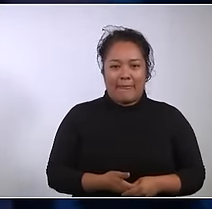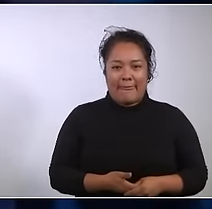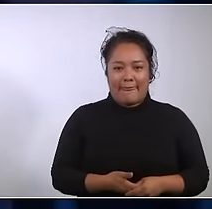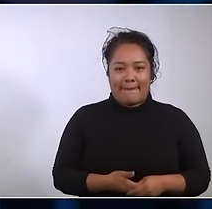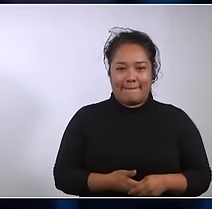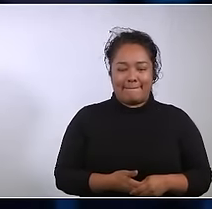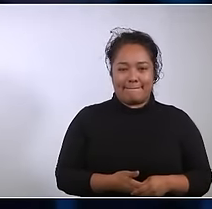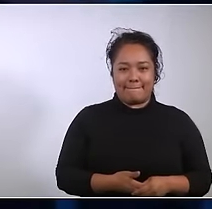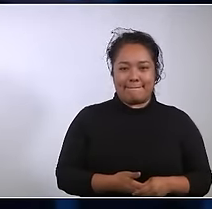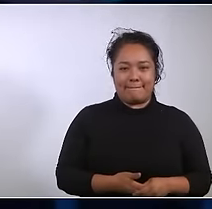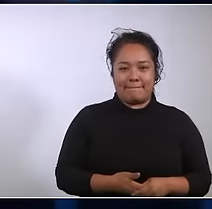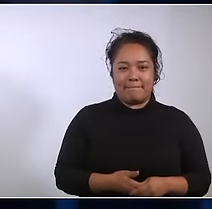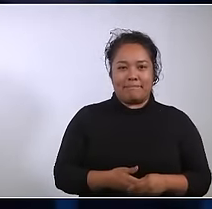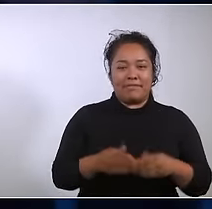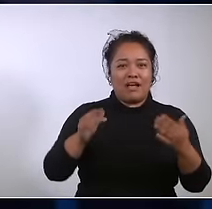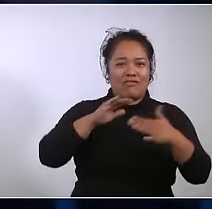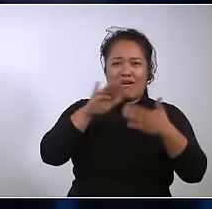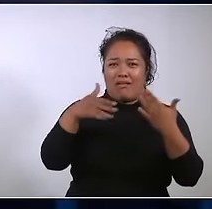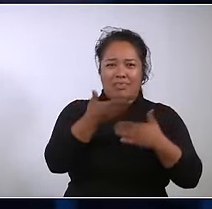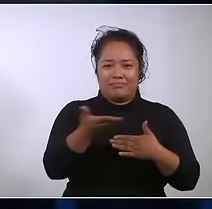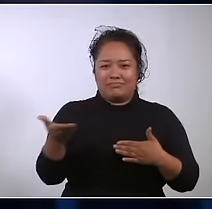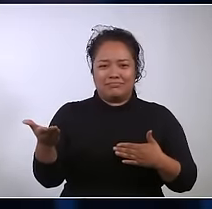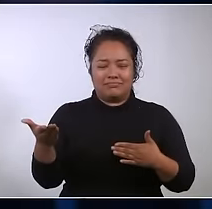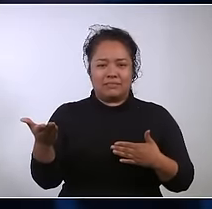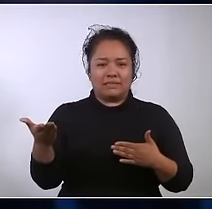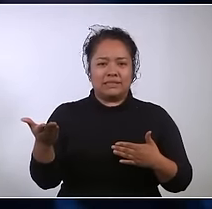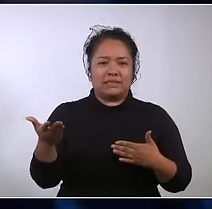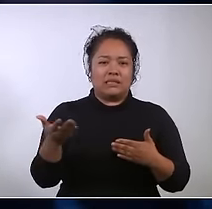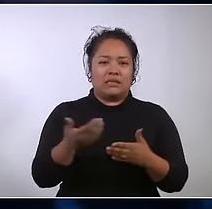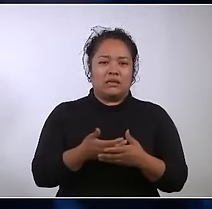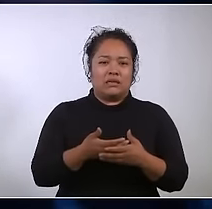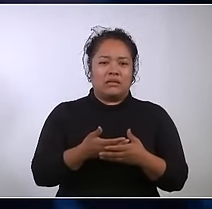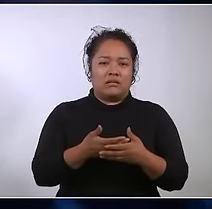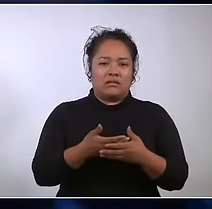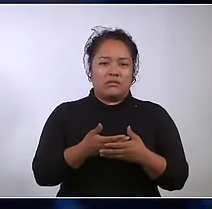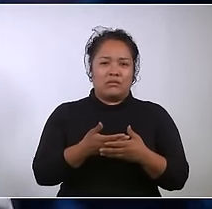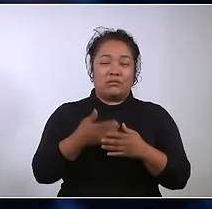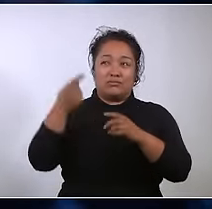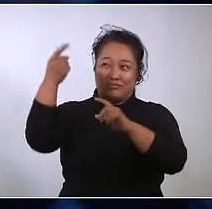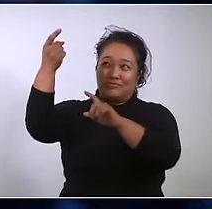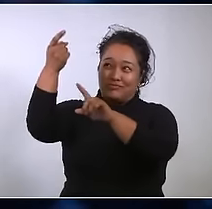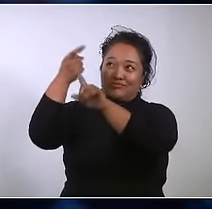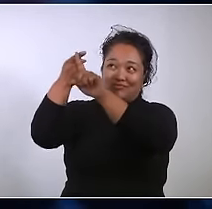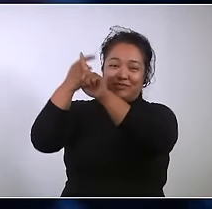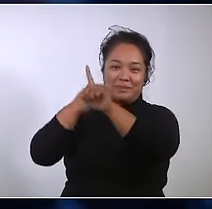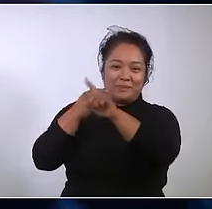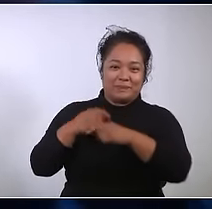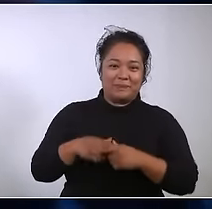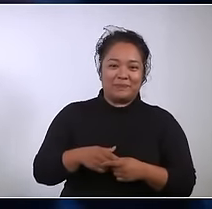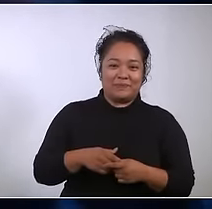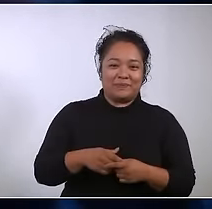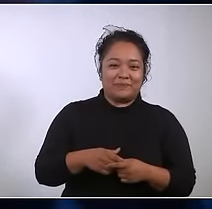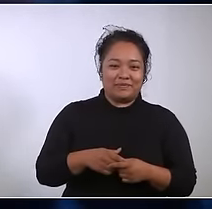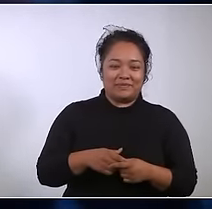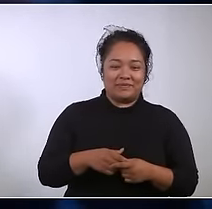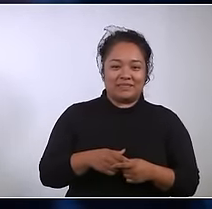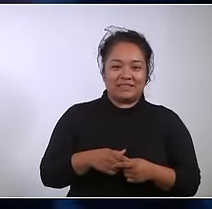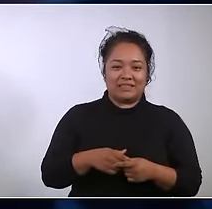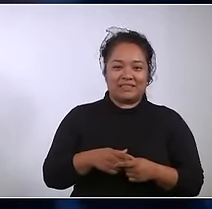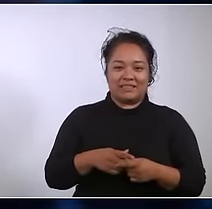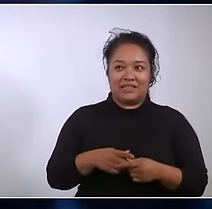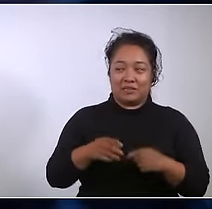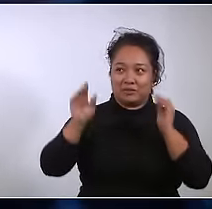ofrecer voluntariamente. For all things. Porque todas las cosas come from you. Vienen de ti. And of